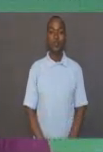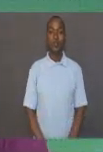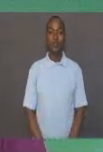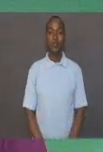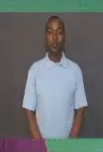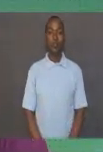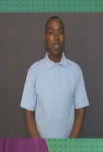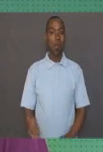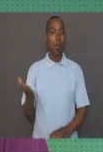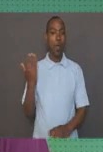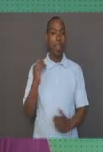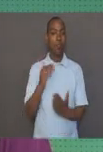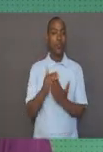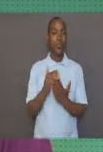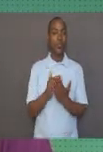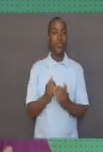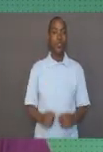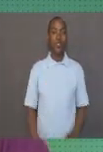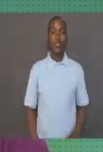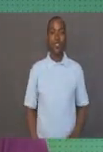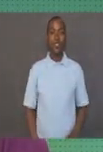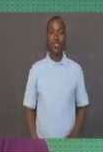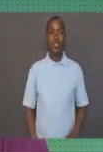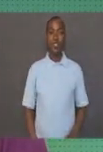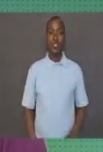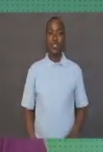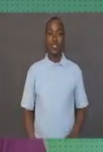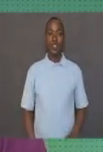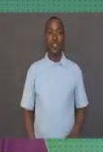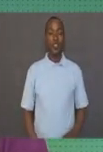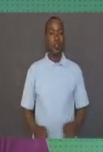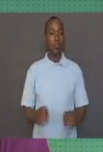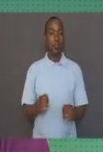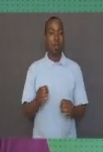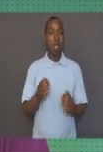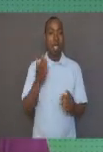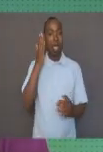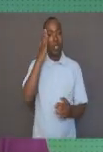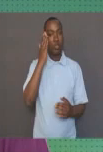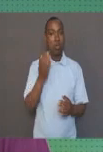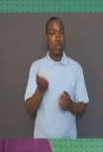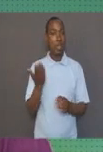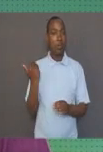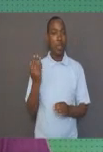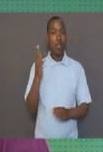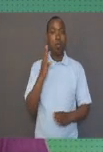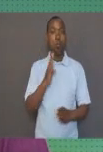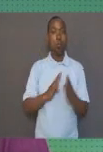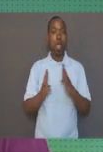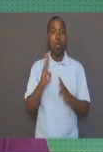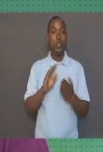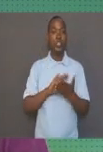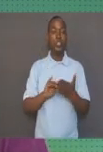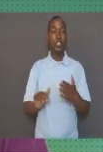In our last lesson, we were introduced to the study of biology.